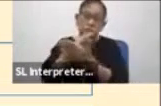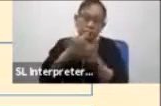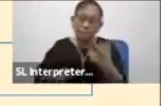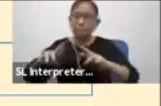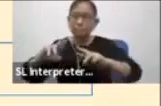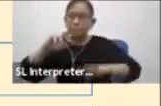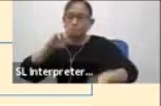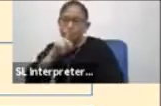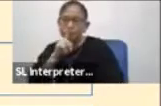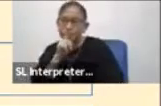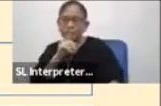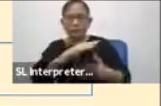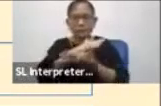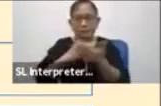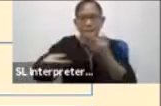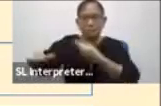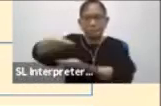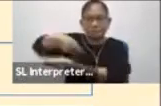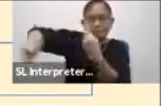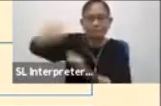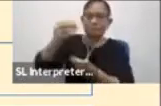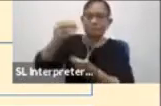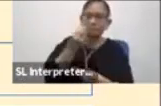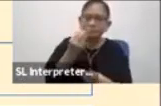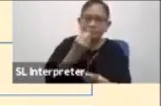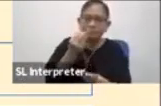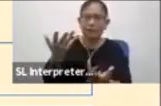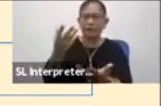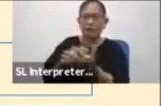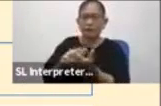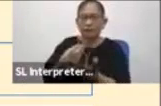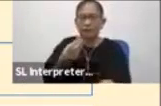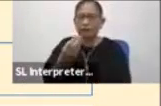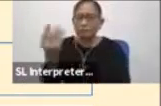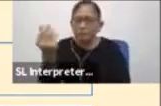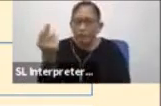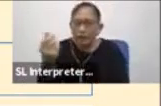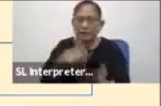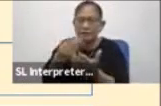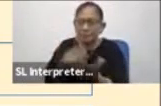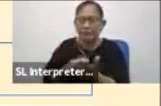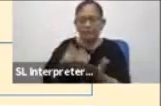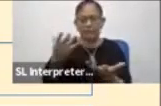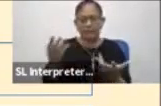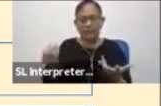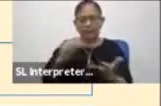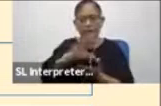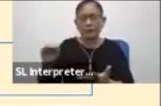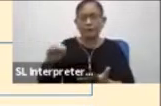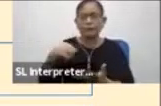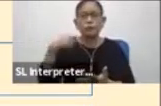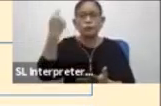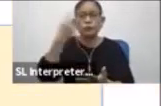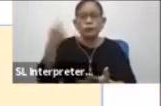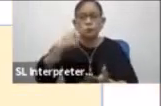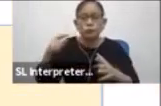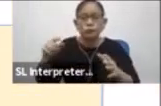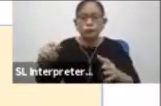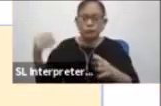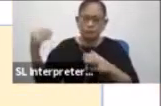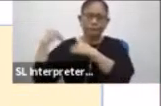of money, food or goods. Some perpetrators were those who were in charge on food or